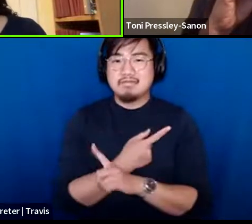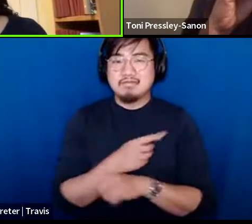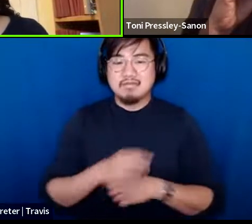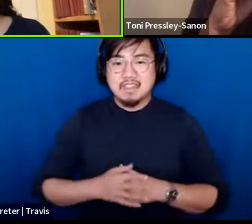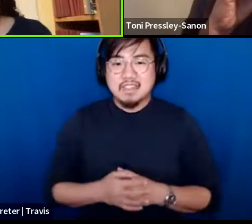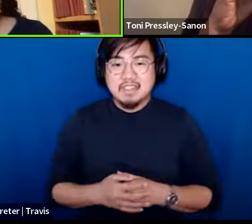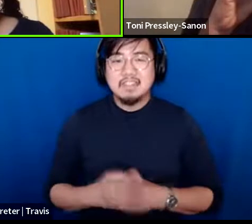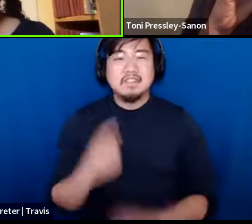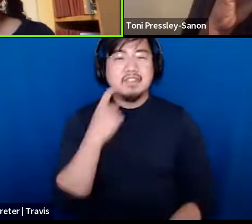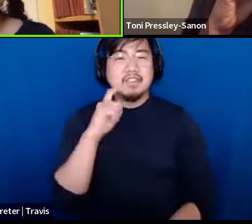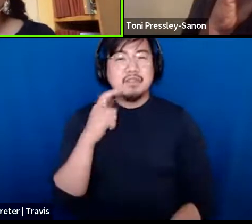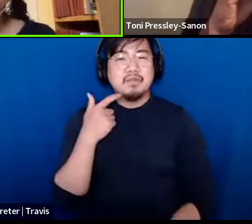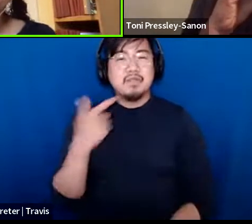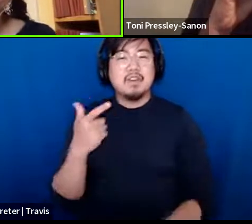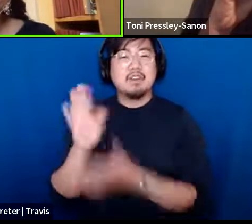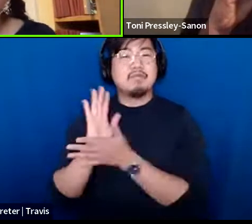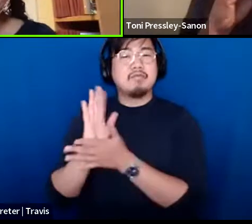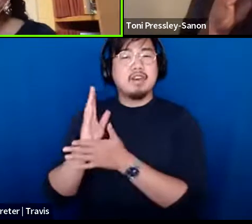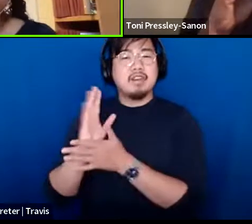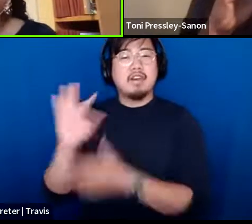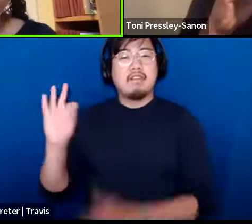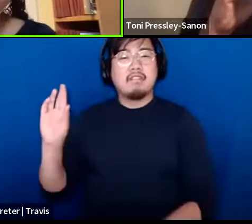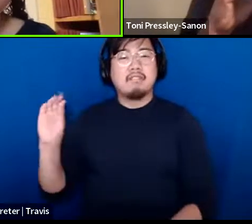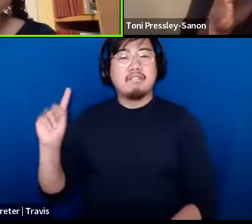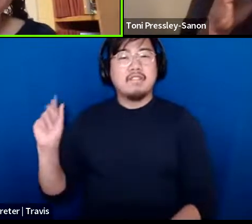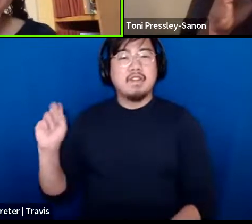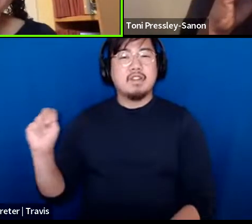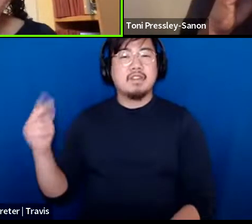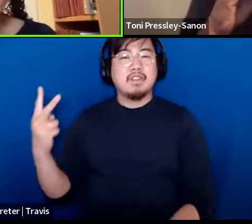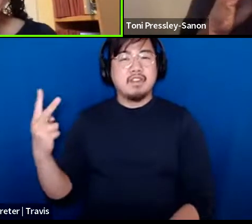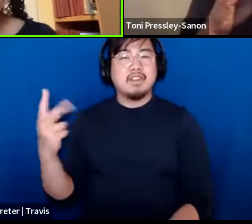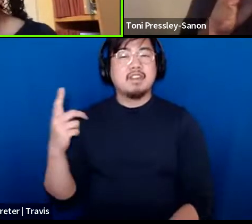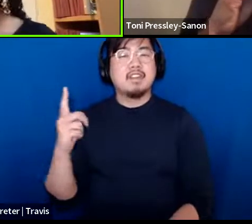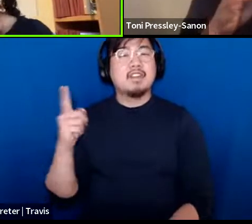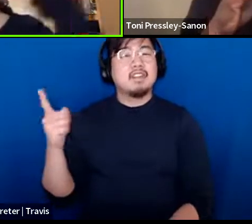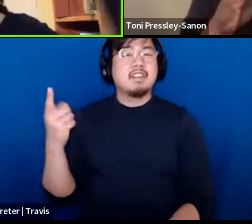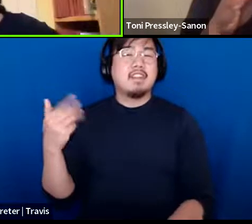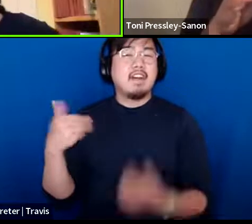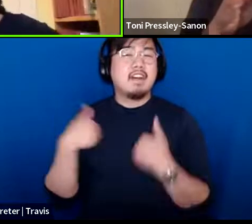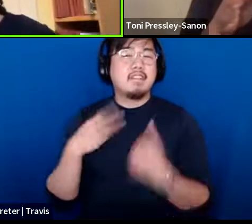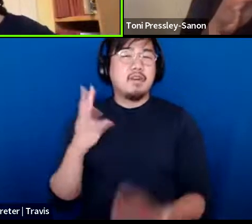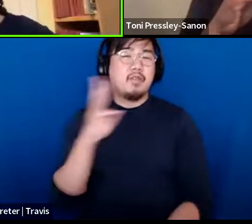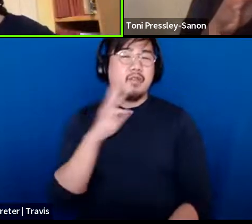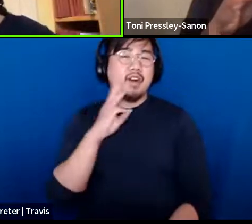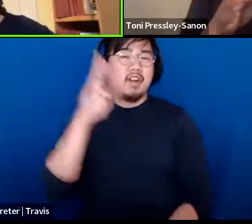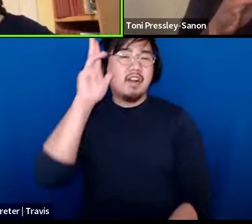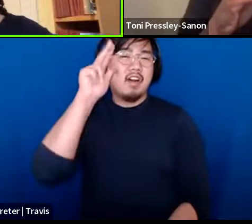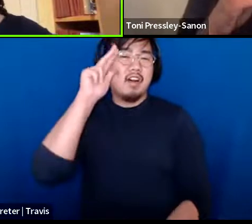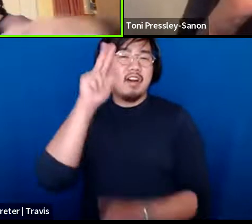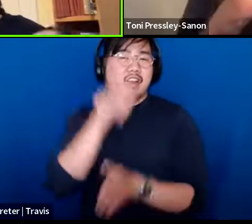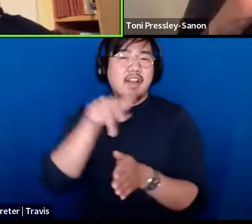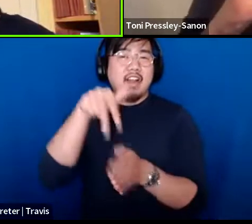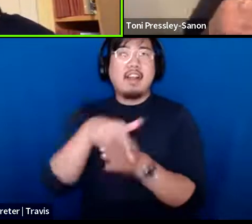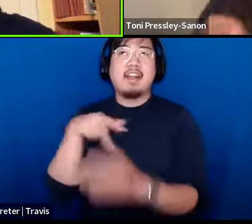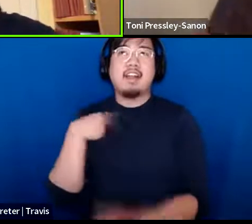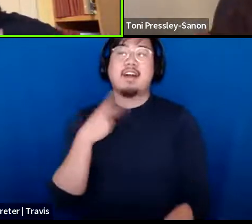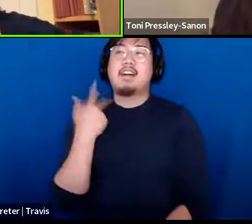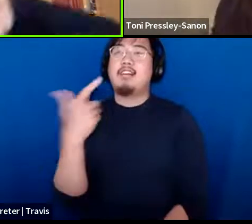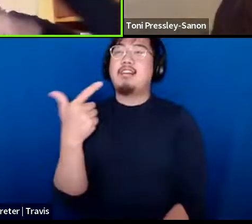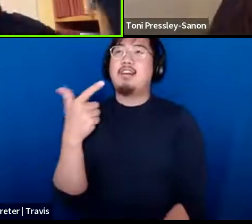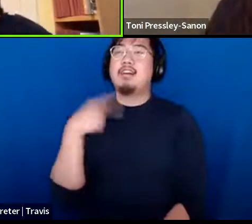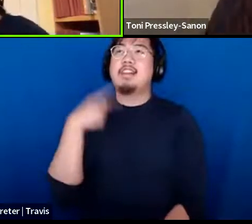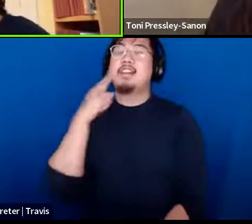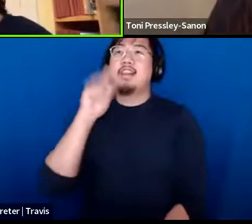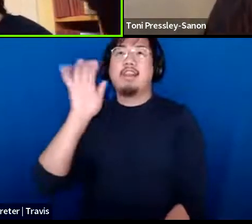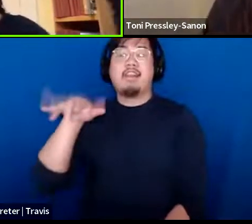movie Frozen 2, and there's this scene of riding a water horse. And I just thought, this is a Dharma teaching, in that, you know, she's